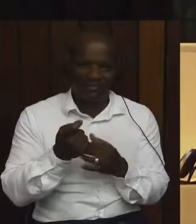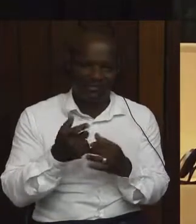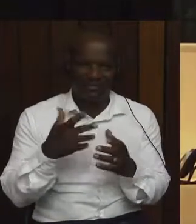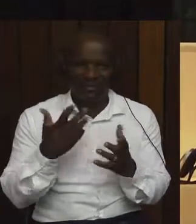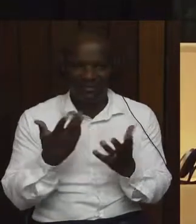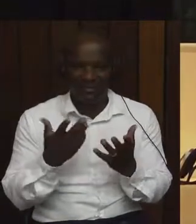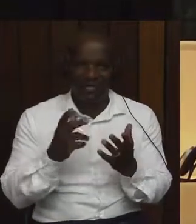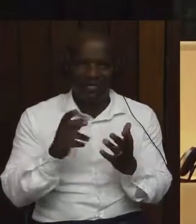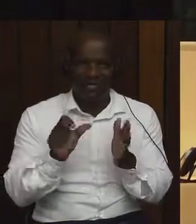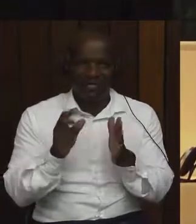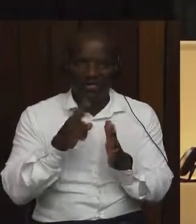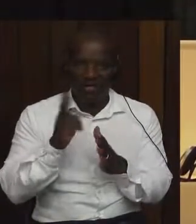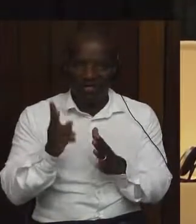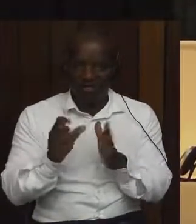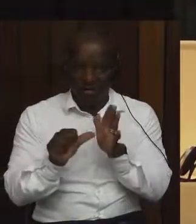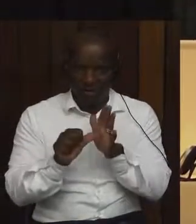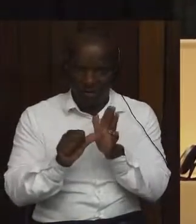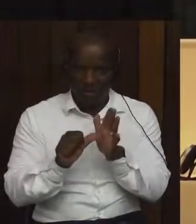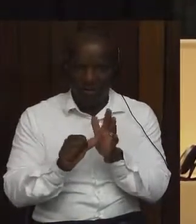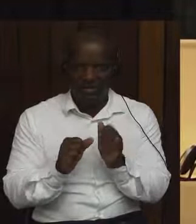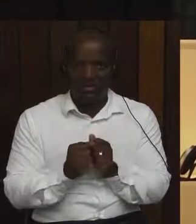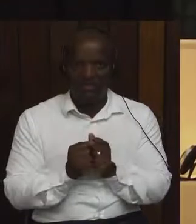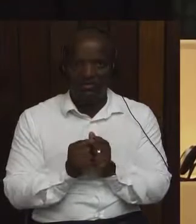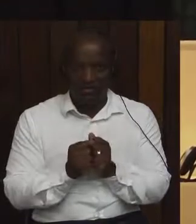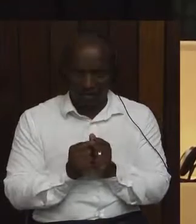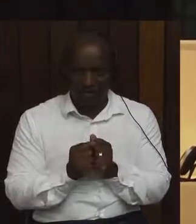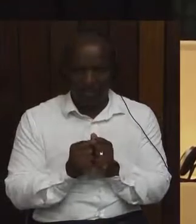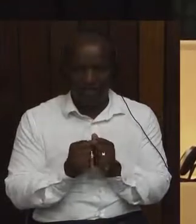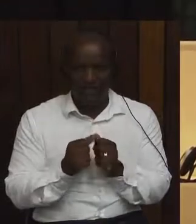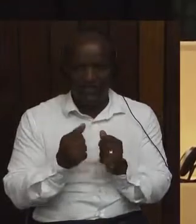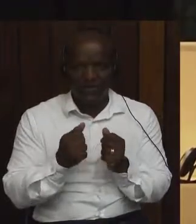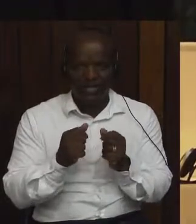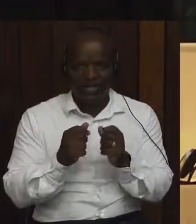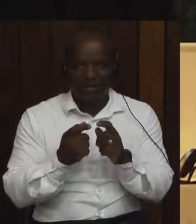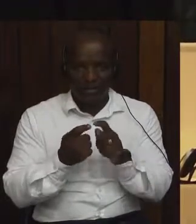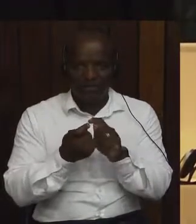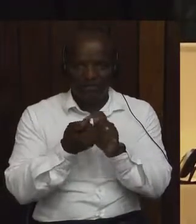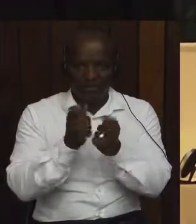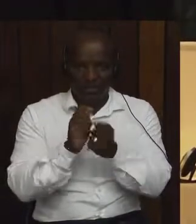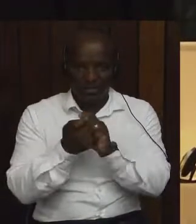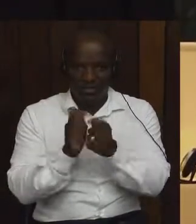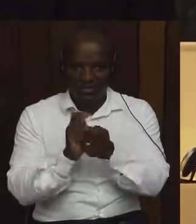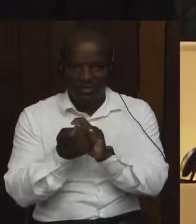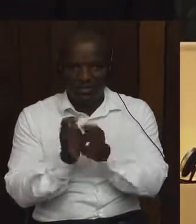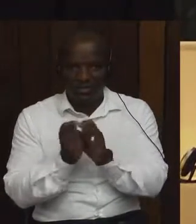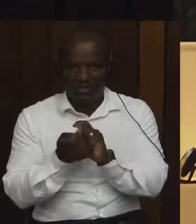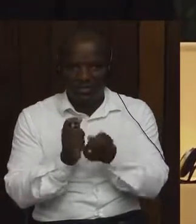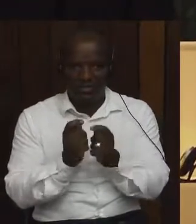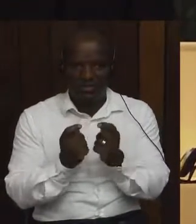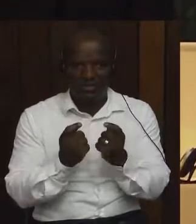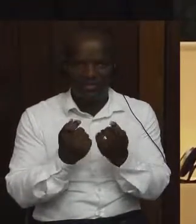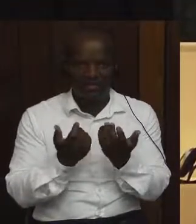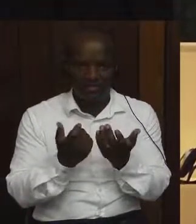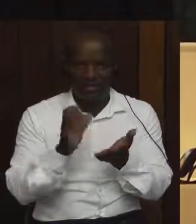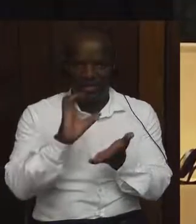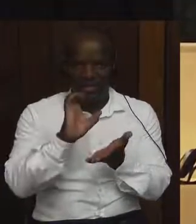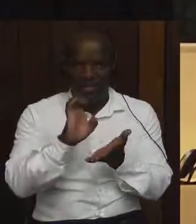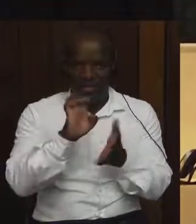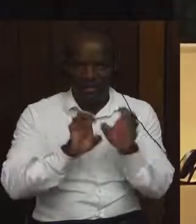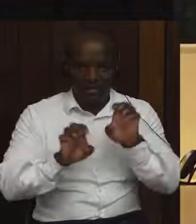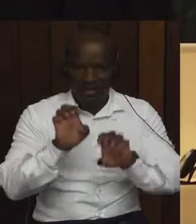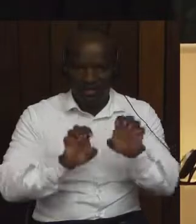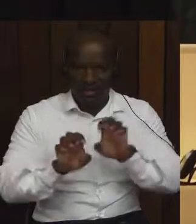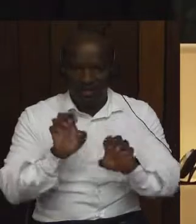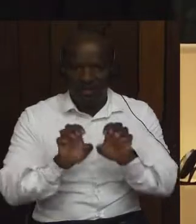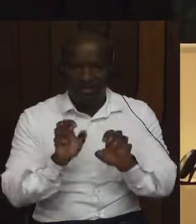I think it's also important that they also explain this adjustment per economic classification so that we can understand how